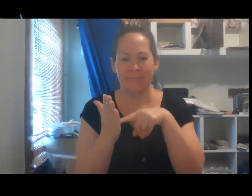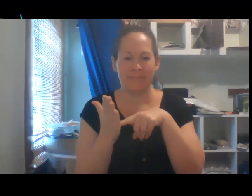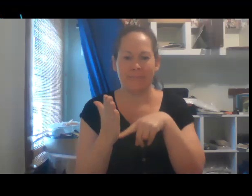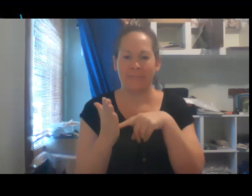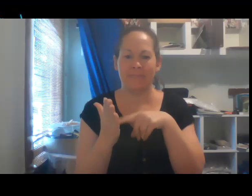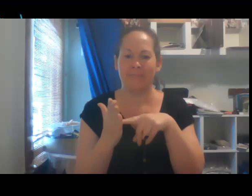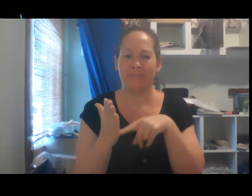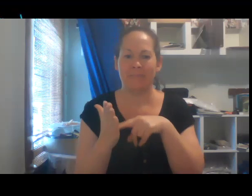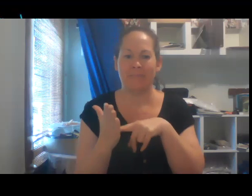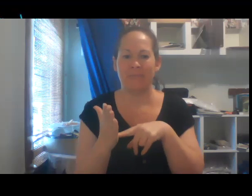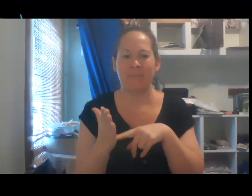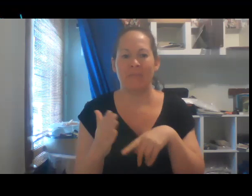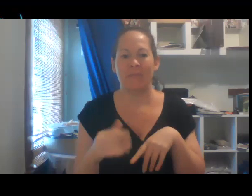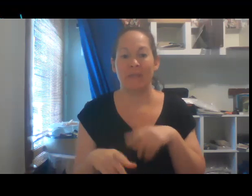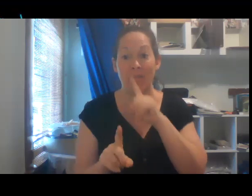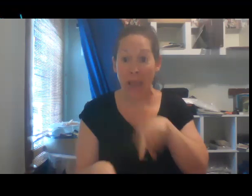And that gave me